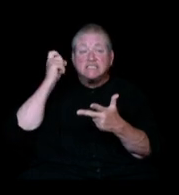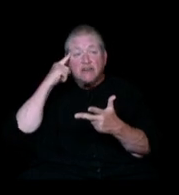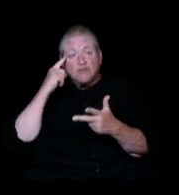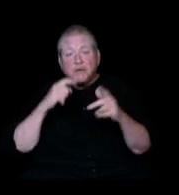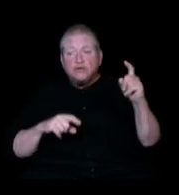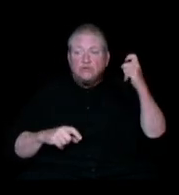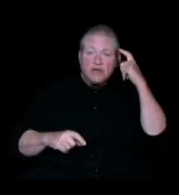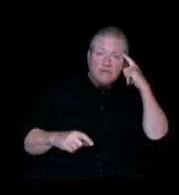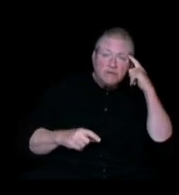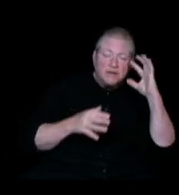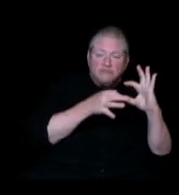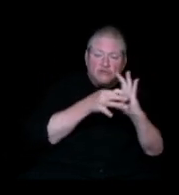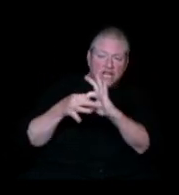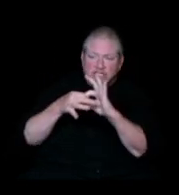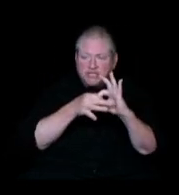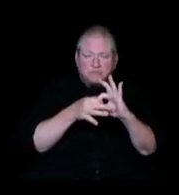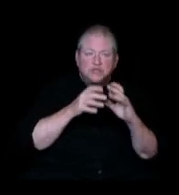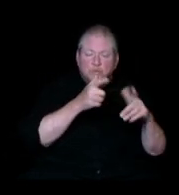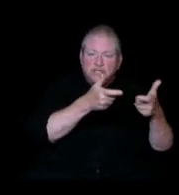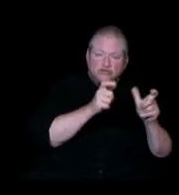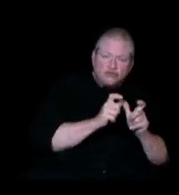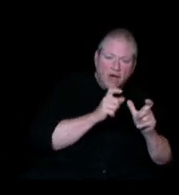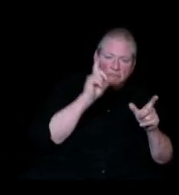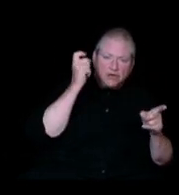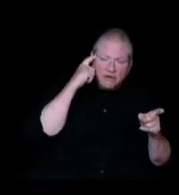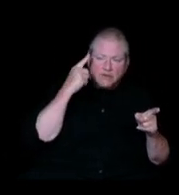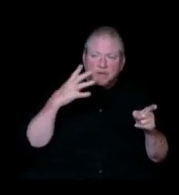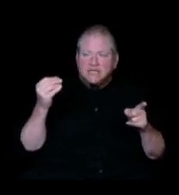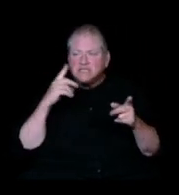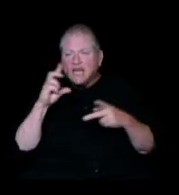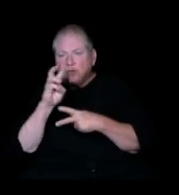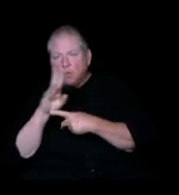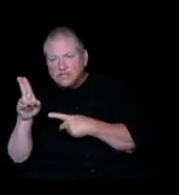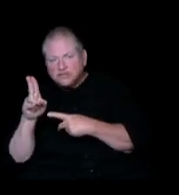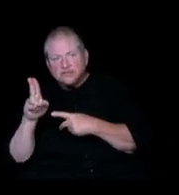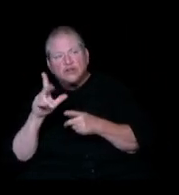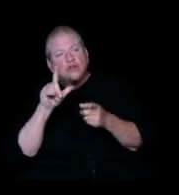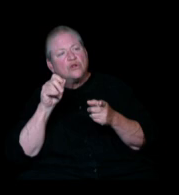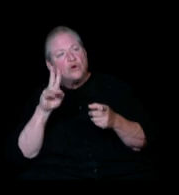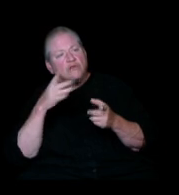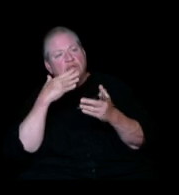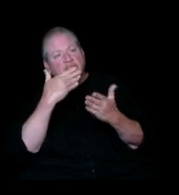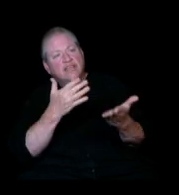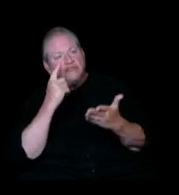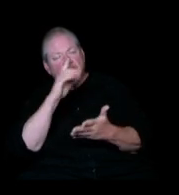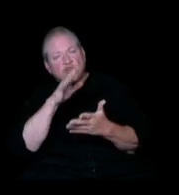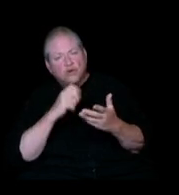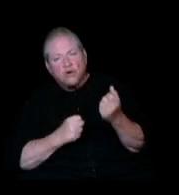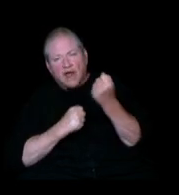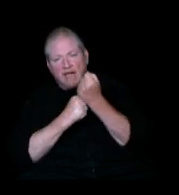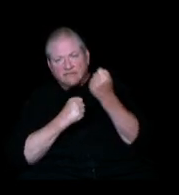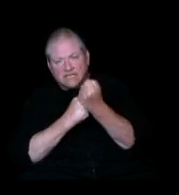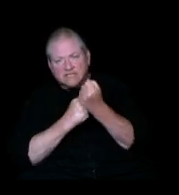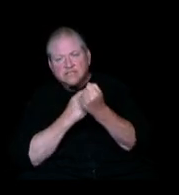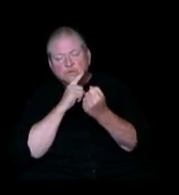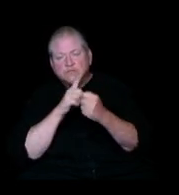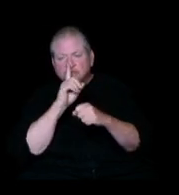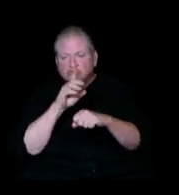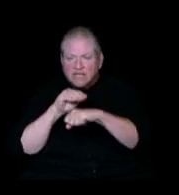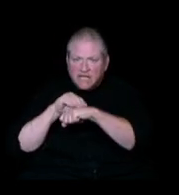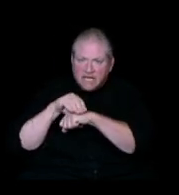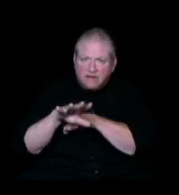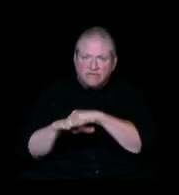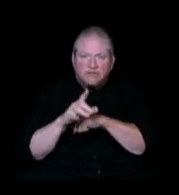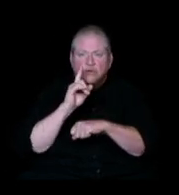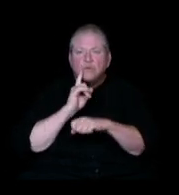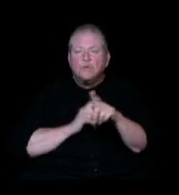government-to-government training between Western and local tribal governments. Laurel, thank you for your advocacy, which has made a direct impact on Native